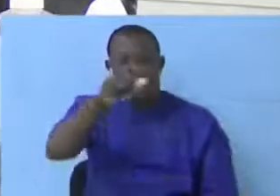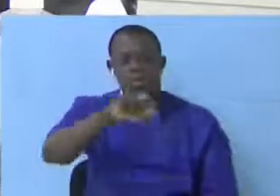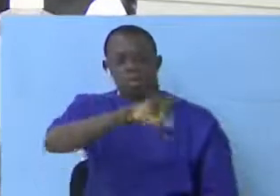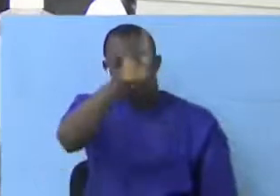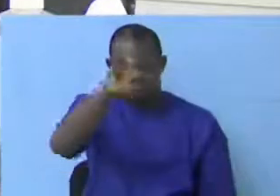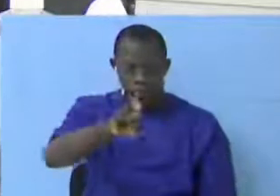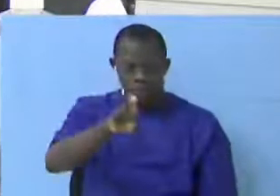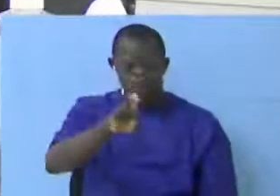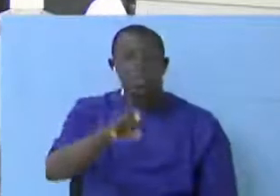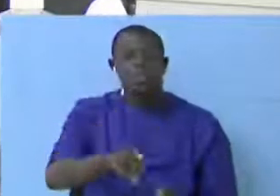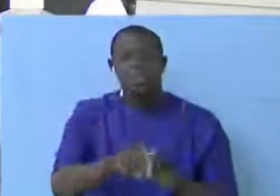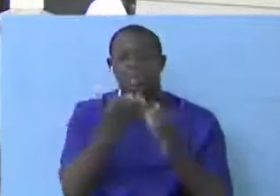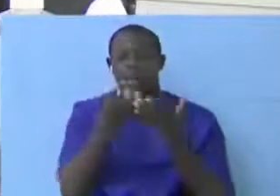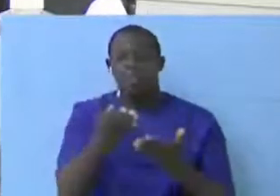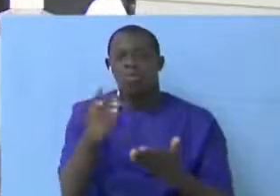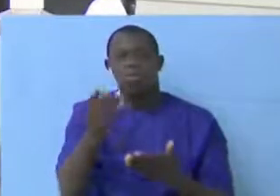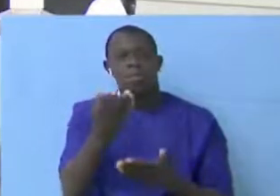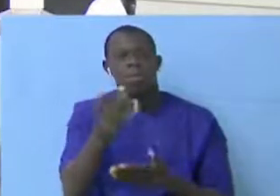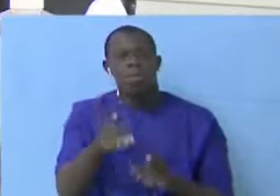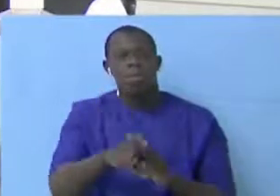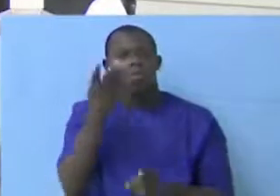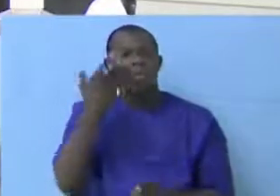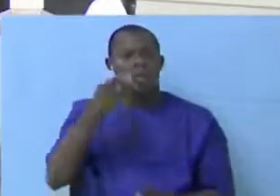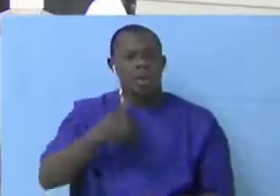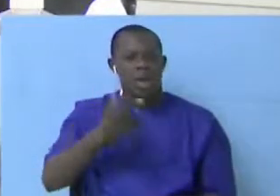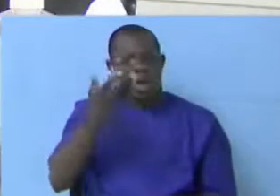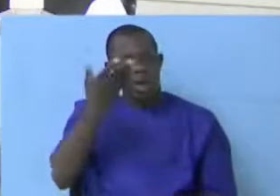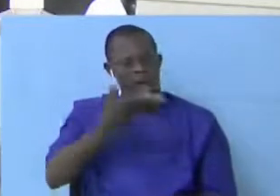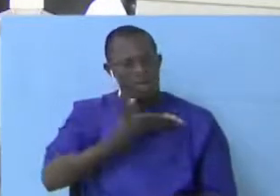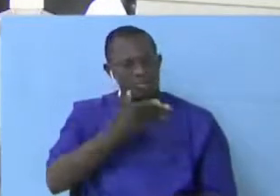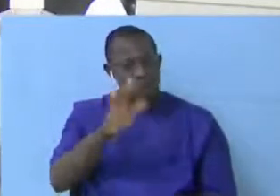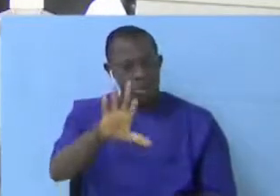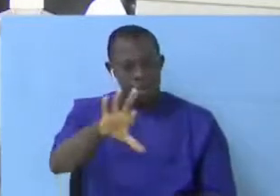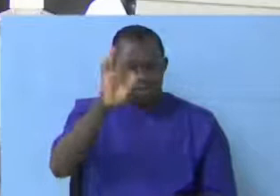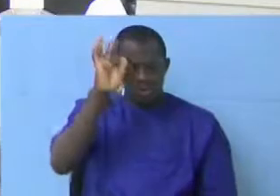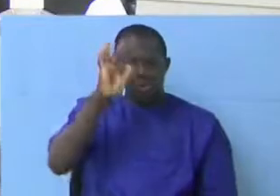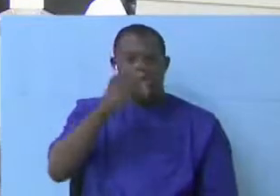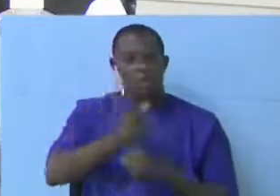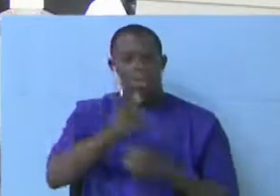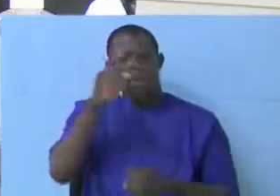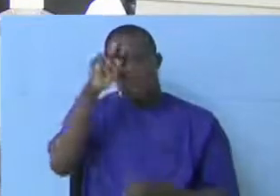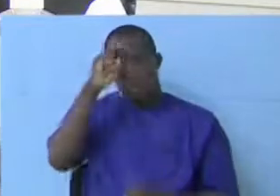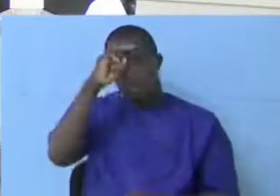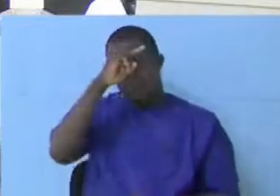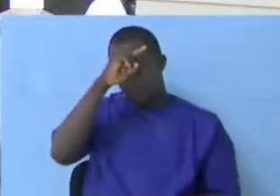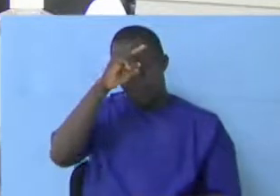So once I have taken this decision in my mind, I